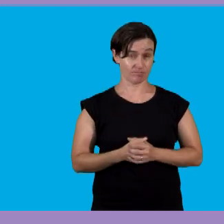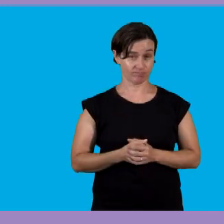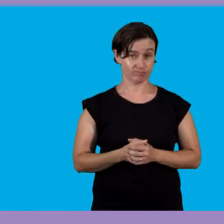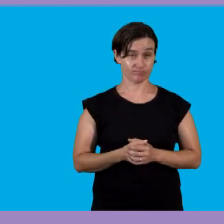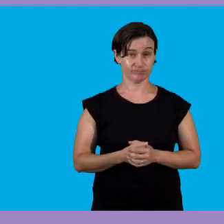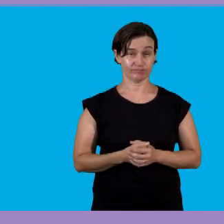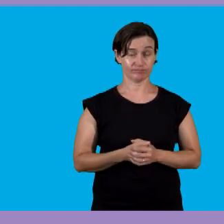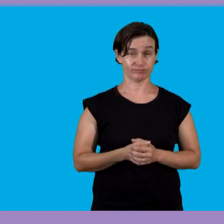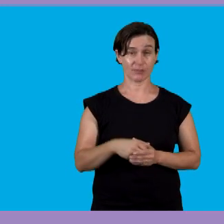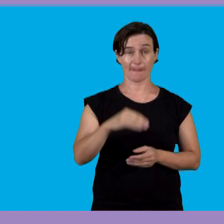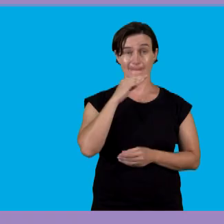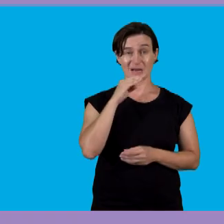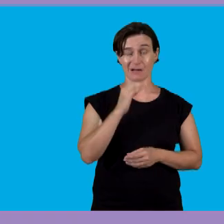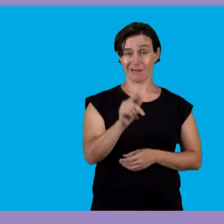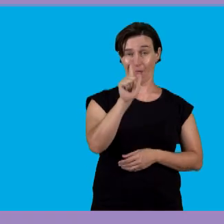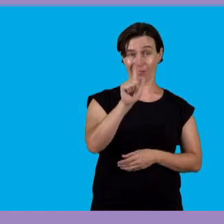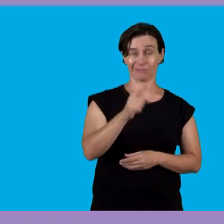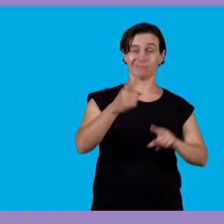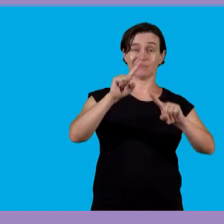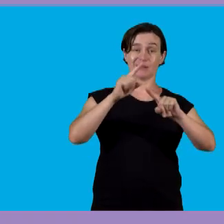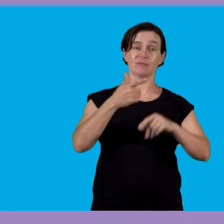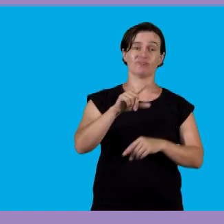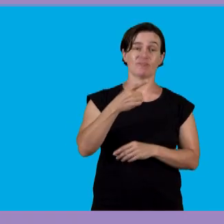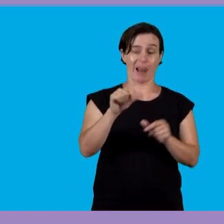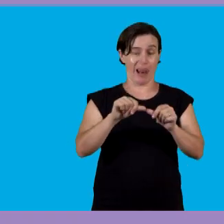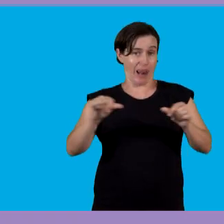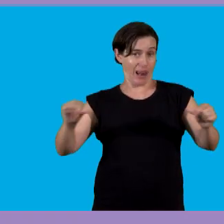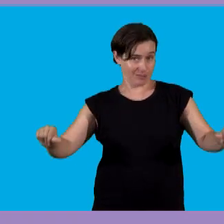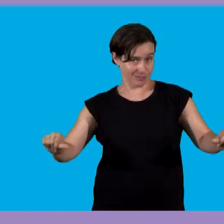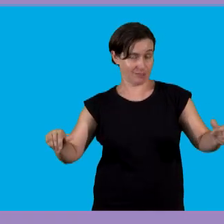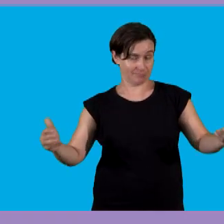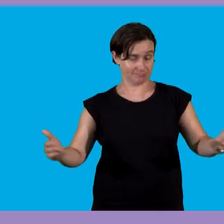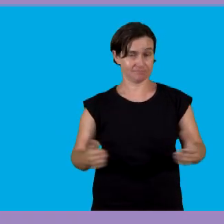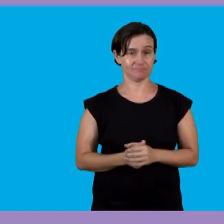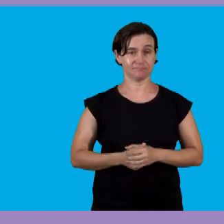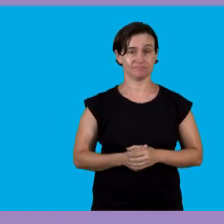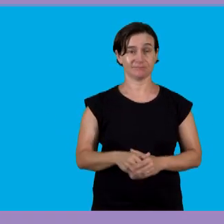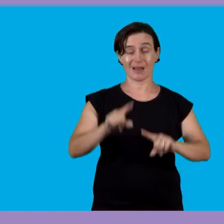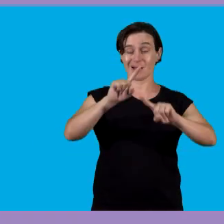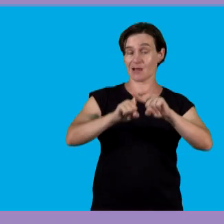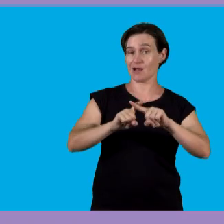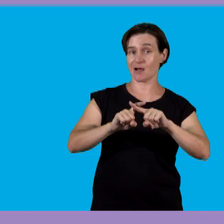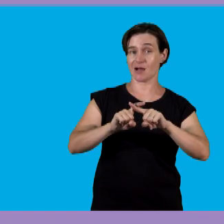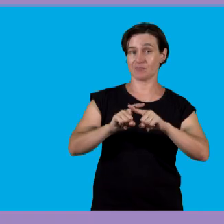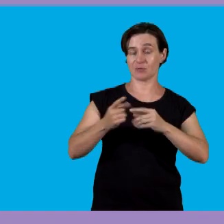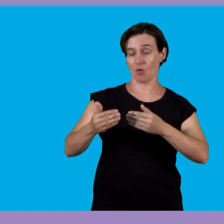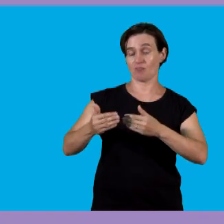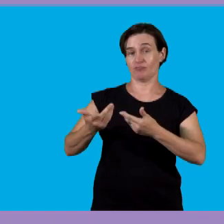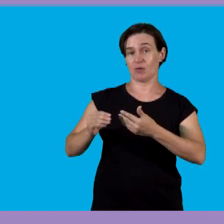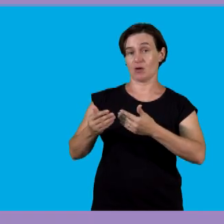by multiplying the length. So that means we are going to multiply the length with the